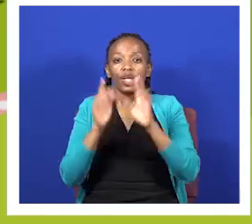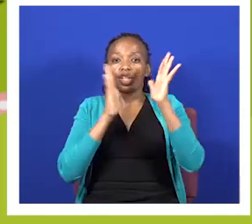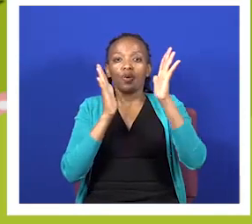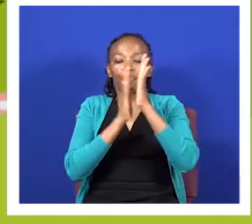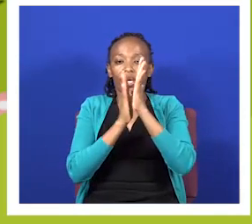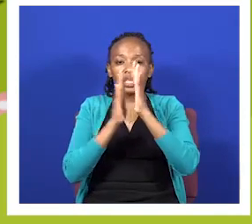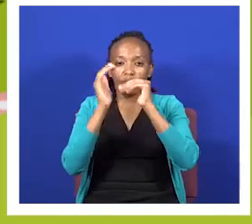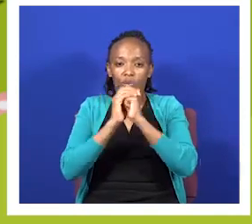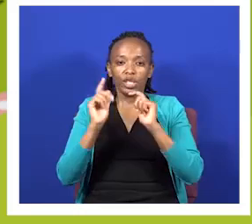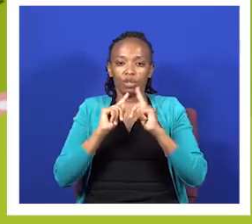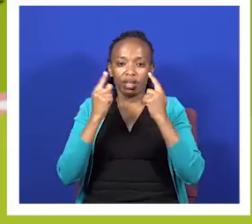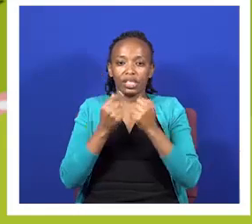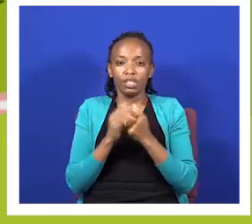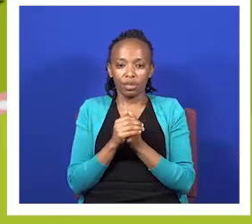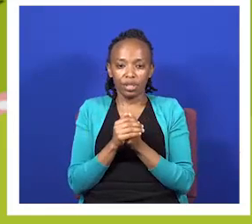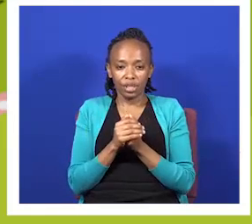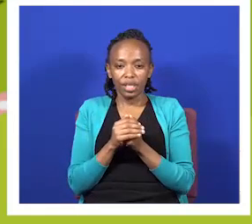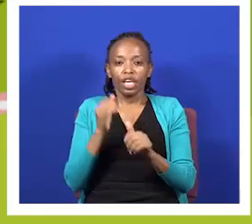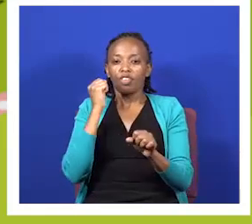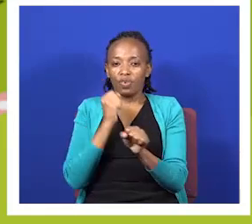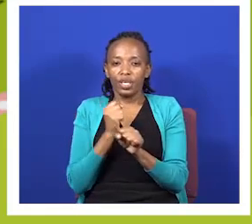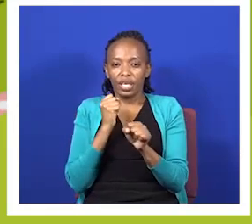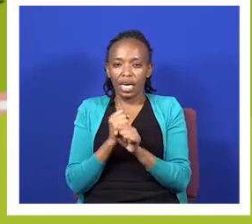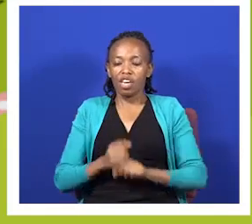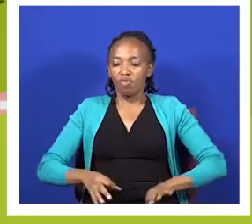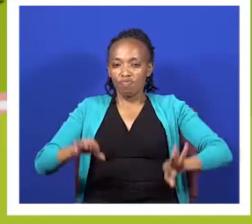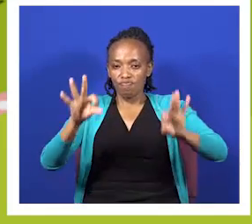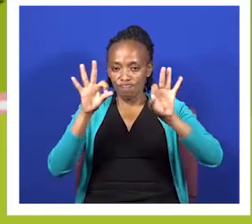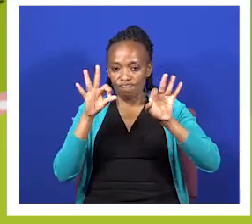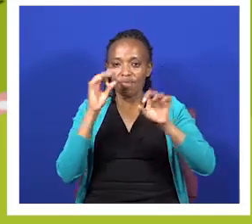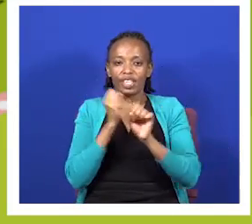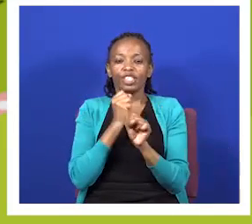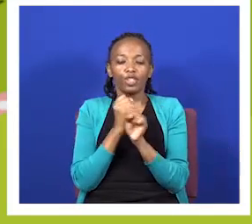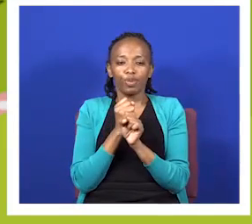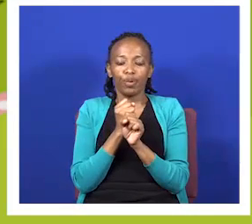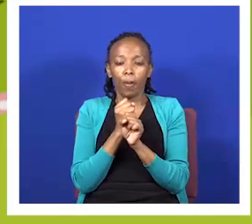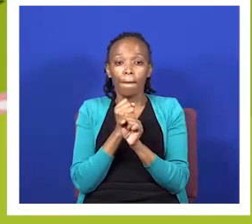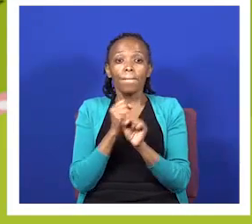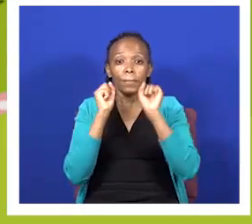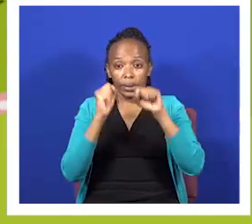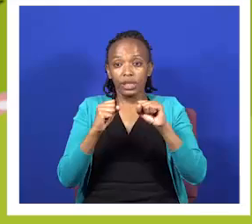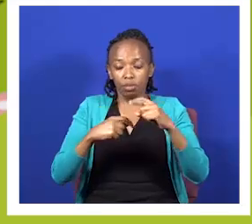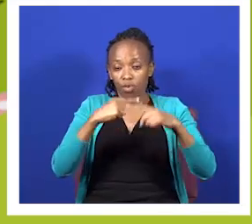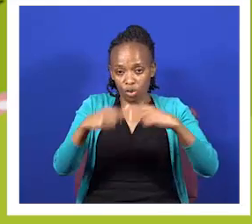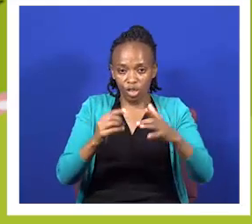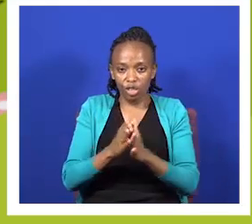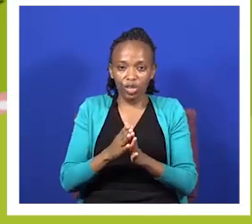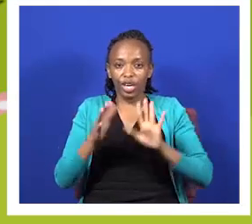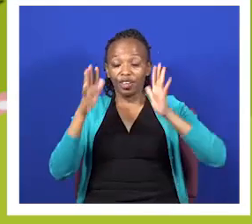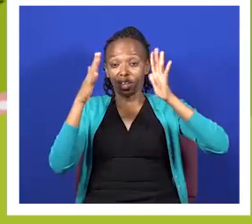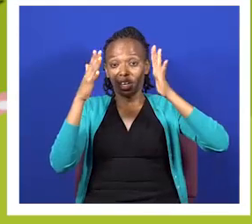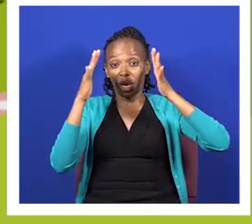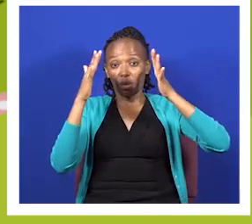as the praise and worship team. They've done an excellent job. Can we go ahead